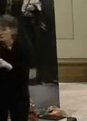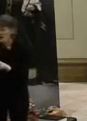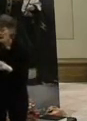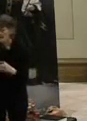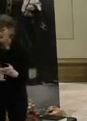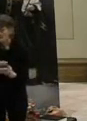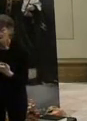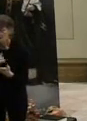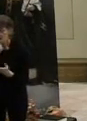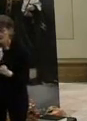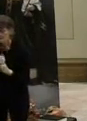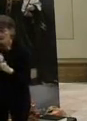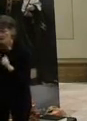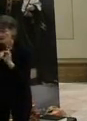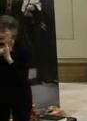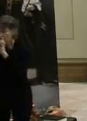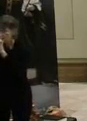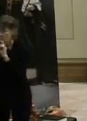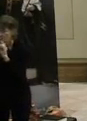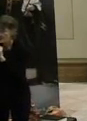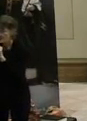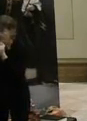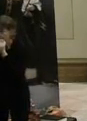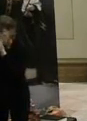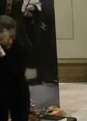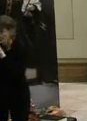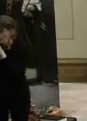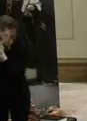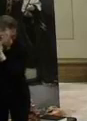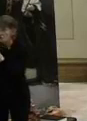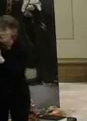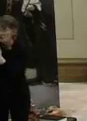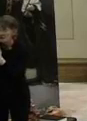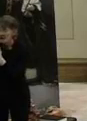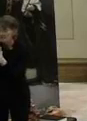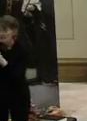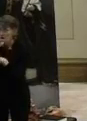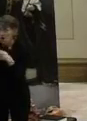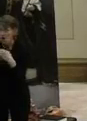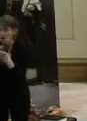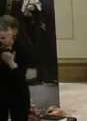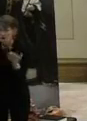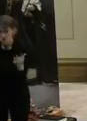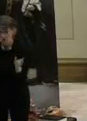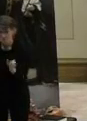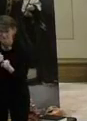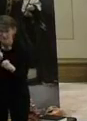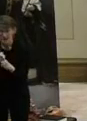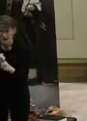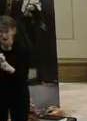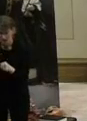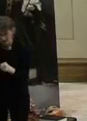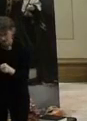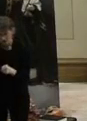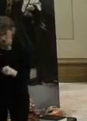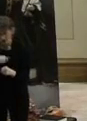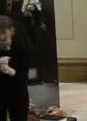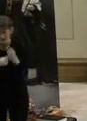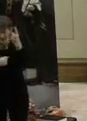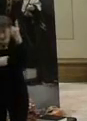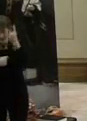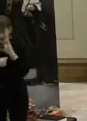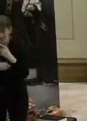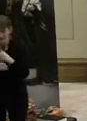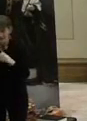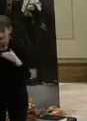made, consubstantial with the Father. Through him all things were made. For us men and for our salvation, he